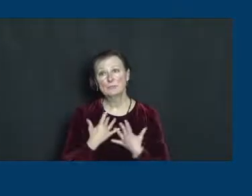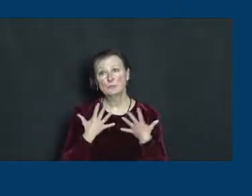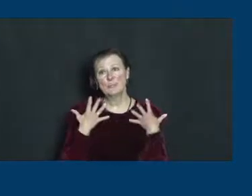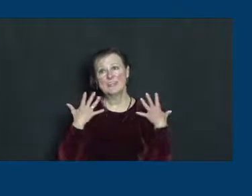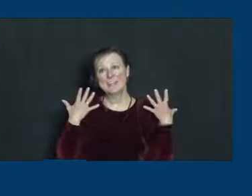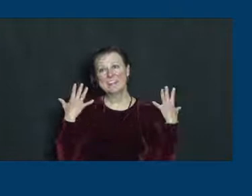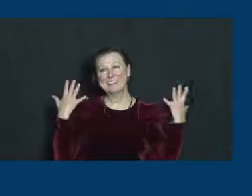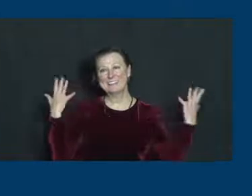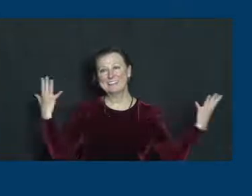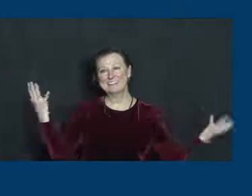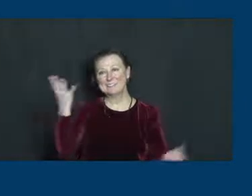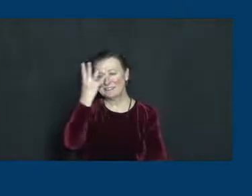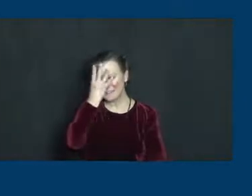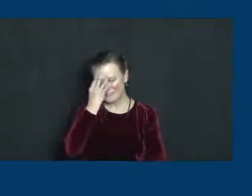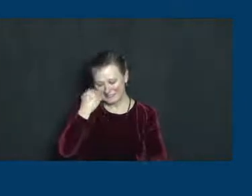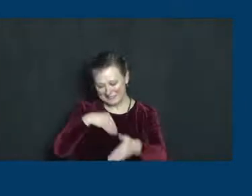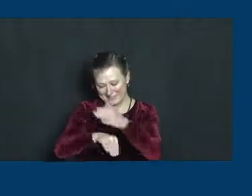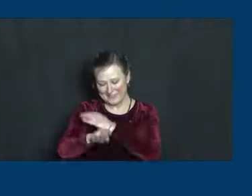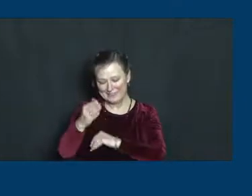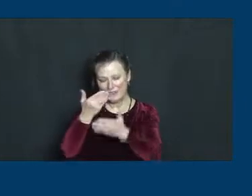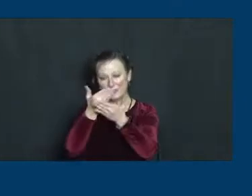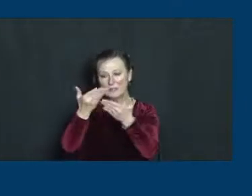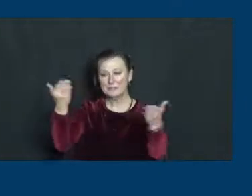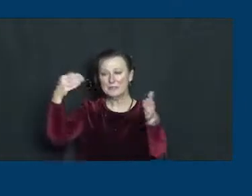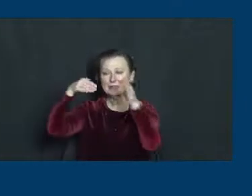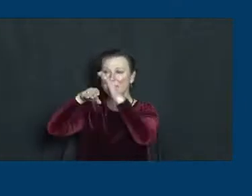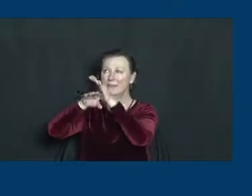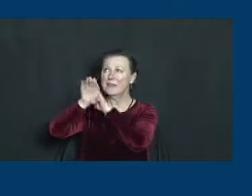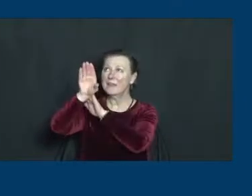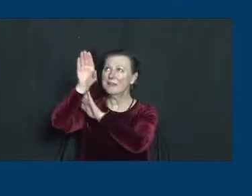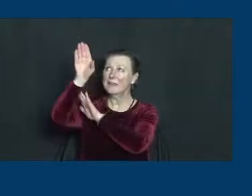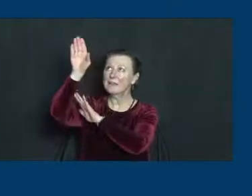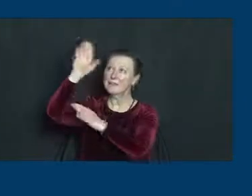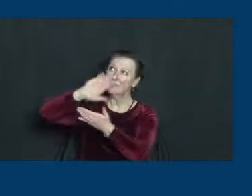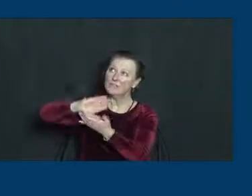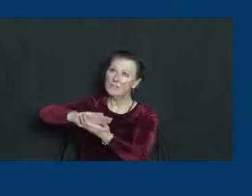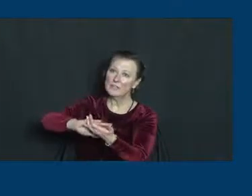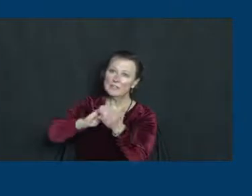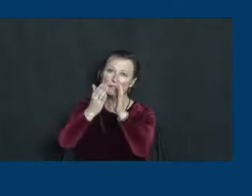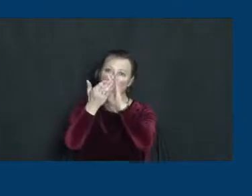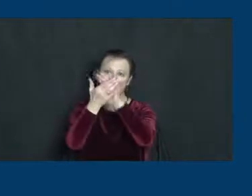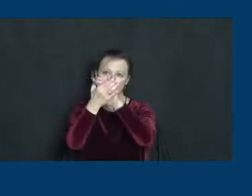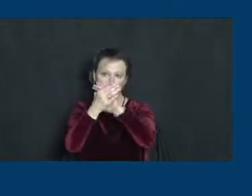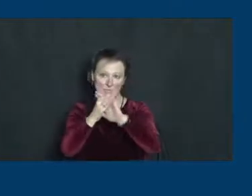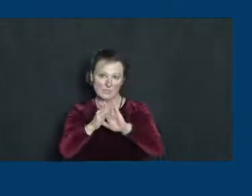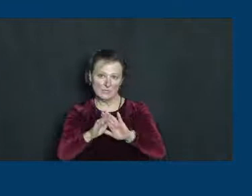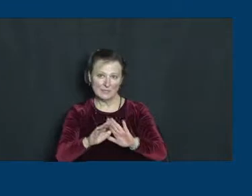redeeming grace, sleep in heaven